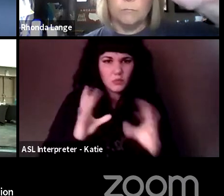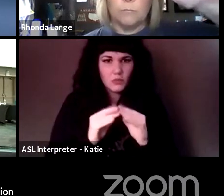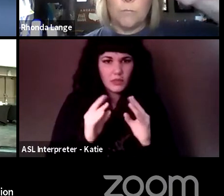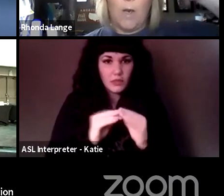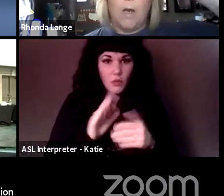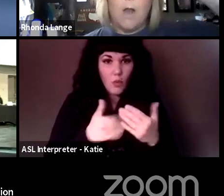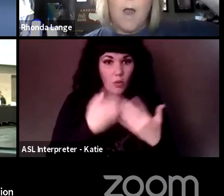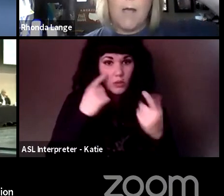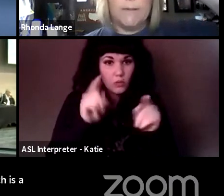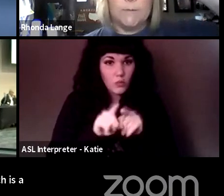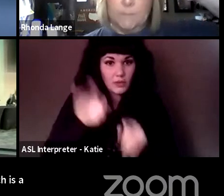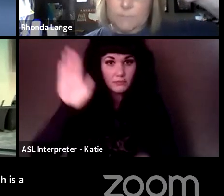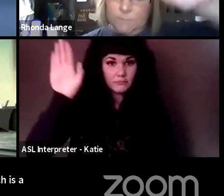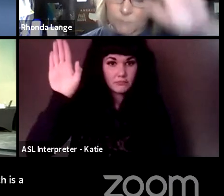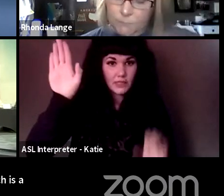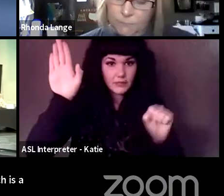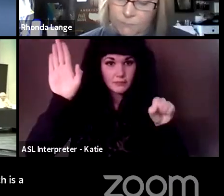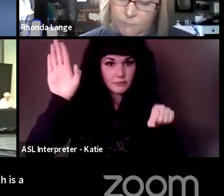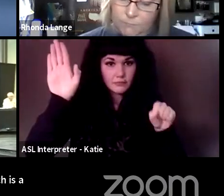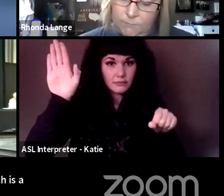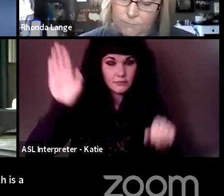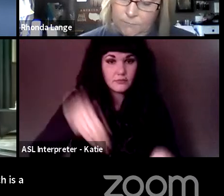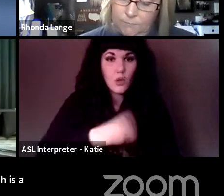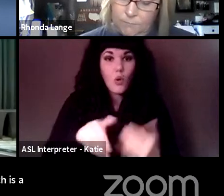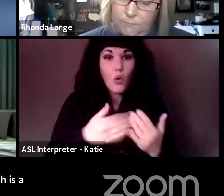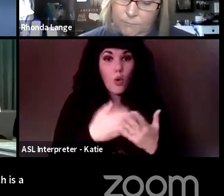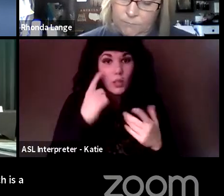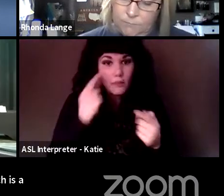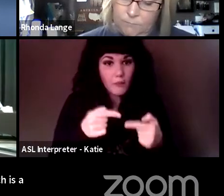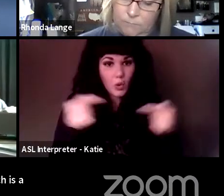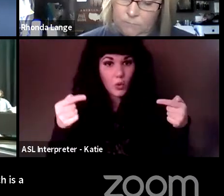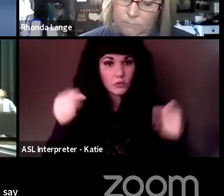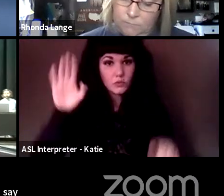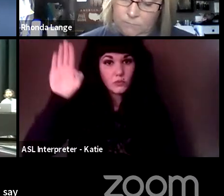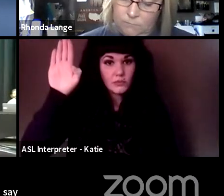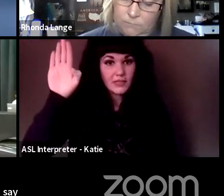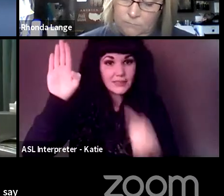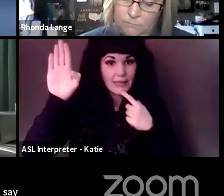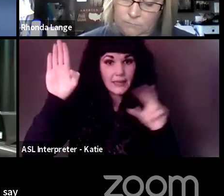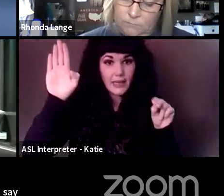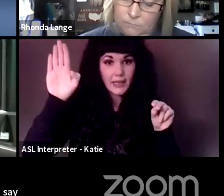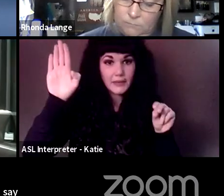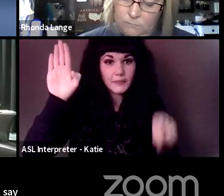say aye. Aye. All opposed, raise your hand and say nay.